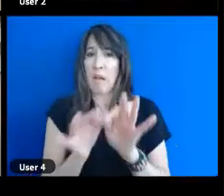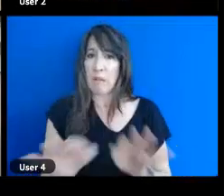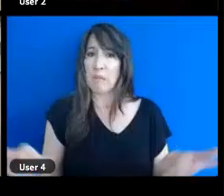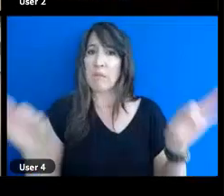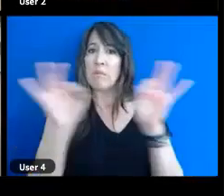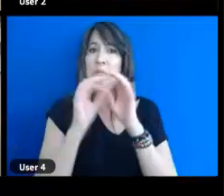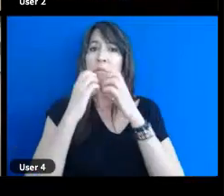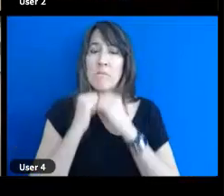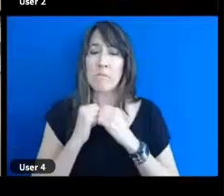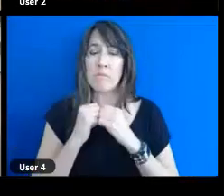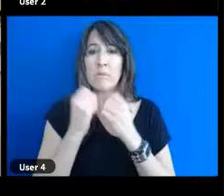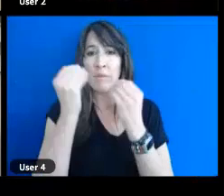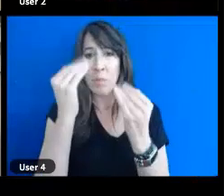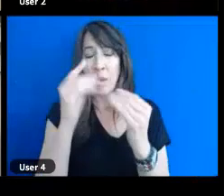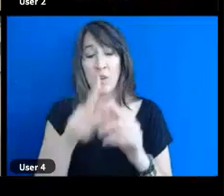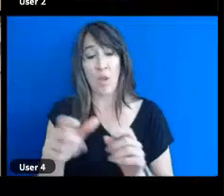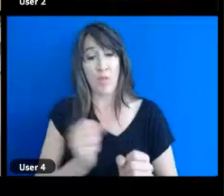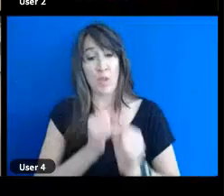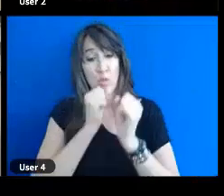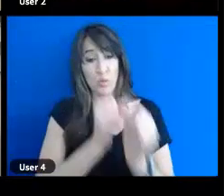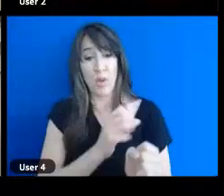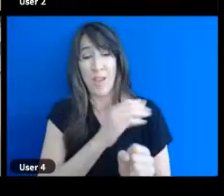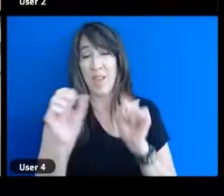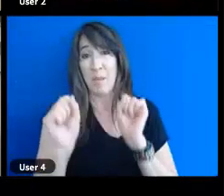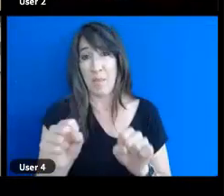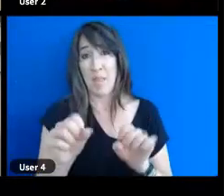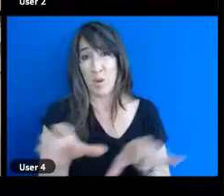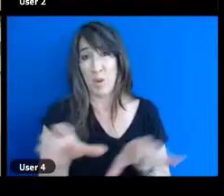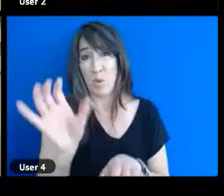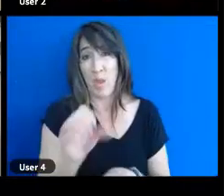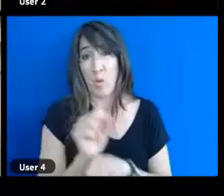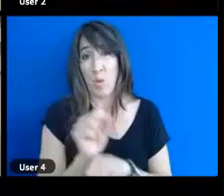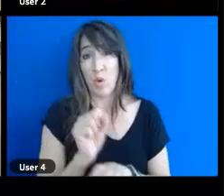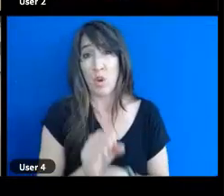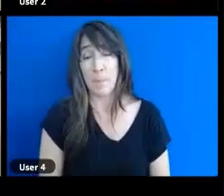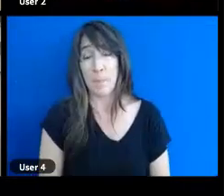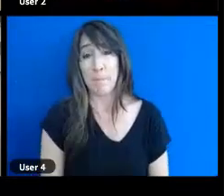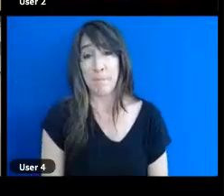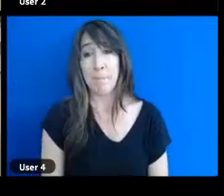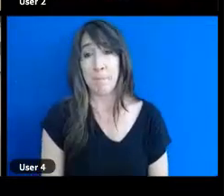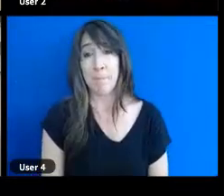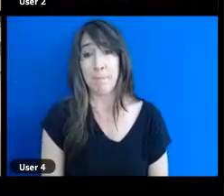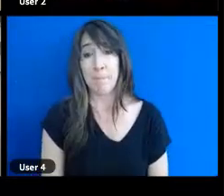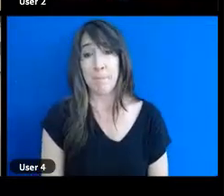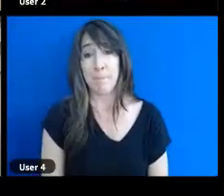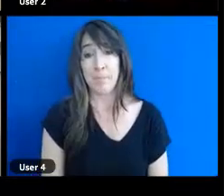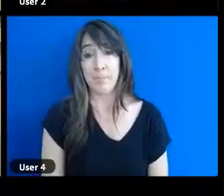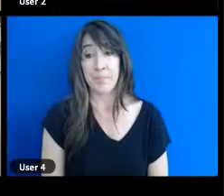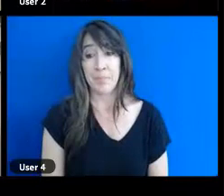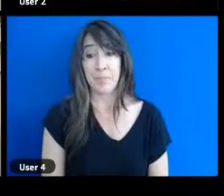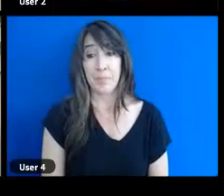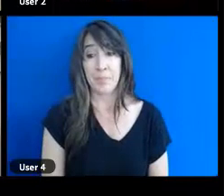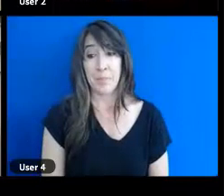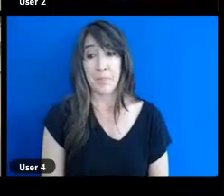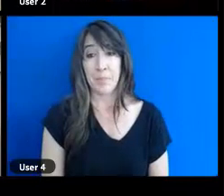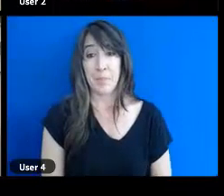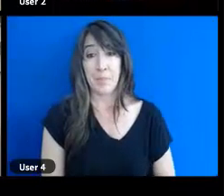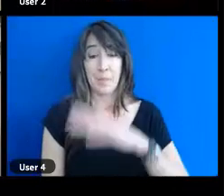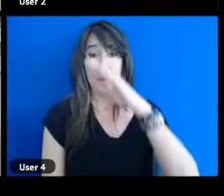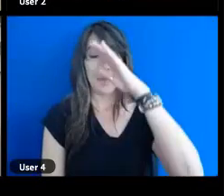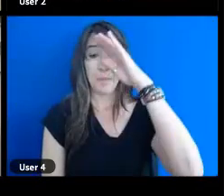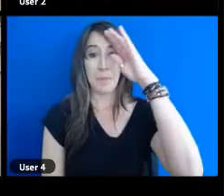an instructor, somebody who's able to provide some relevant and valuable information on the person's strengths and ability to do